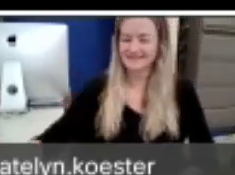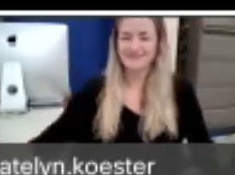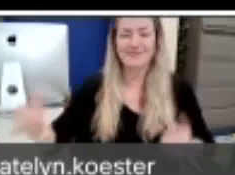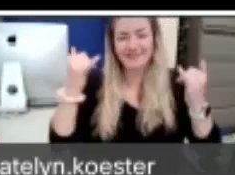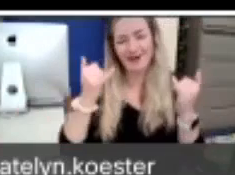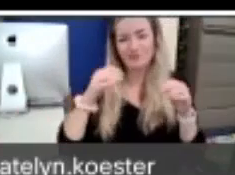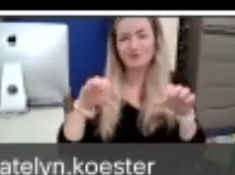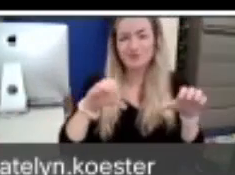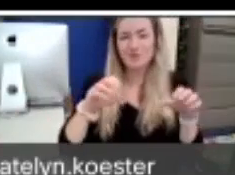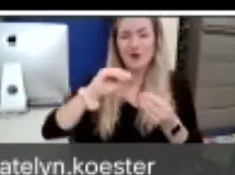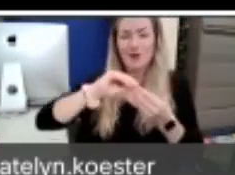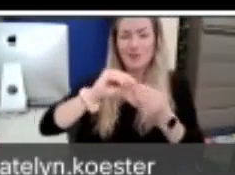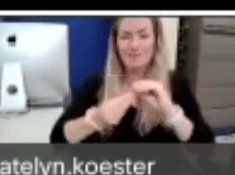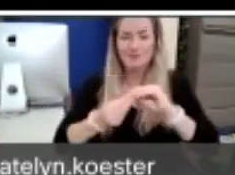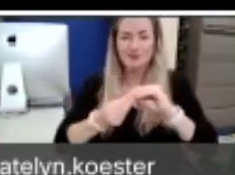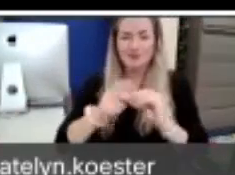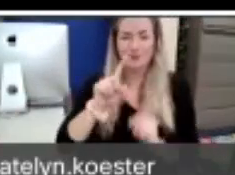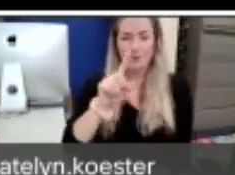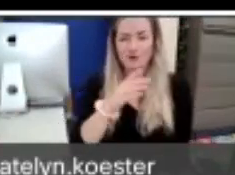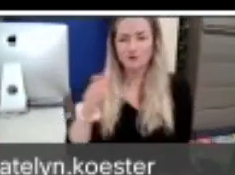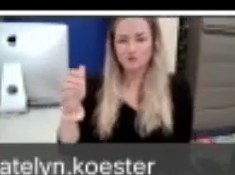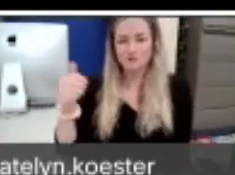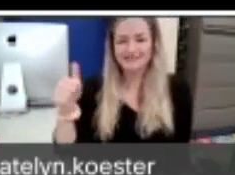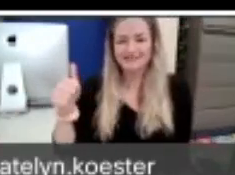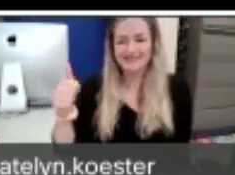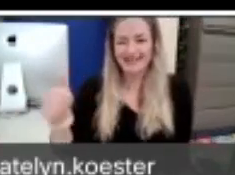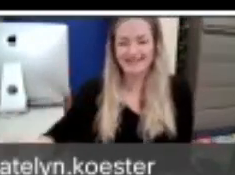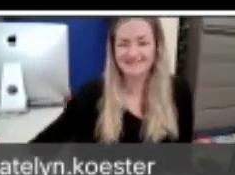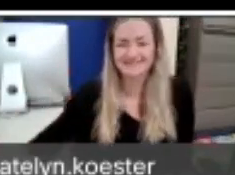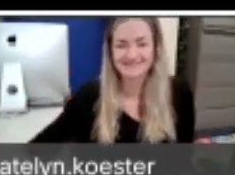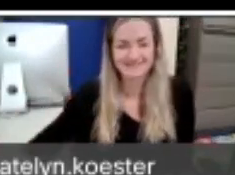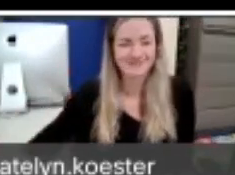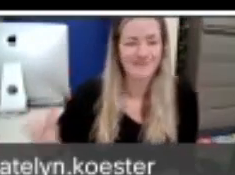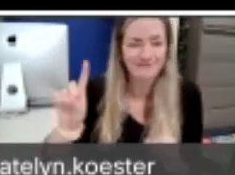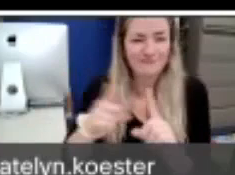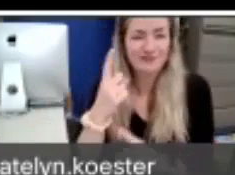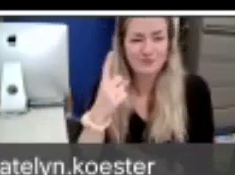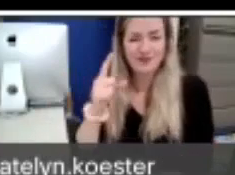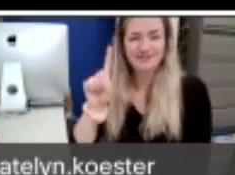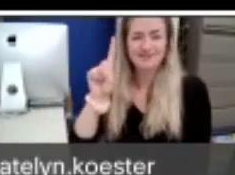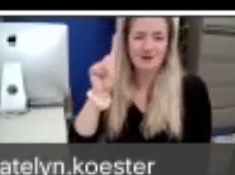Okay, so that was the alphabet. And now we'll start with the numbers 1 through 10.